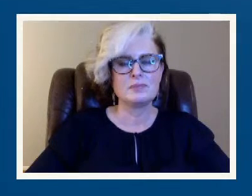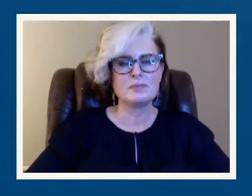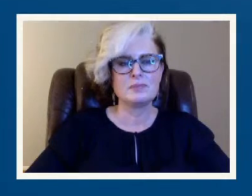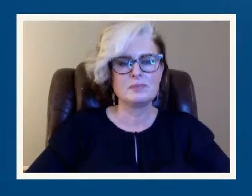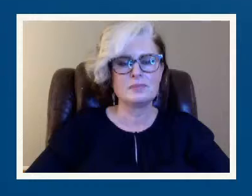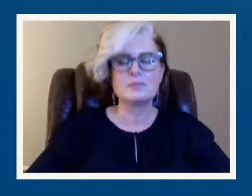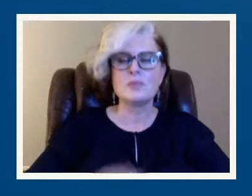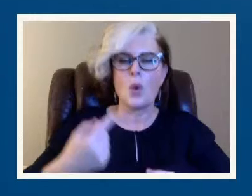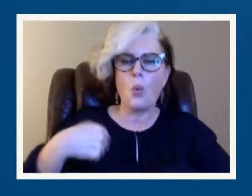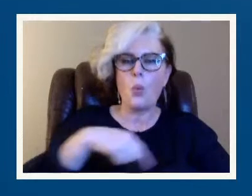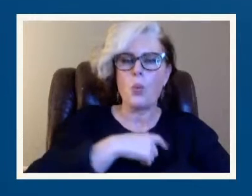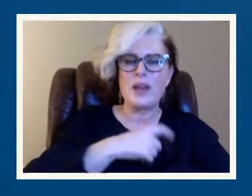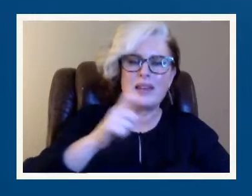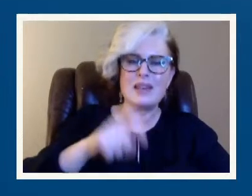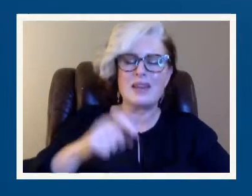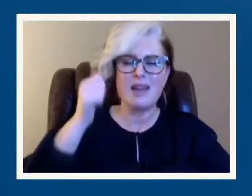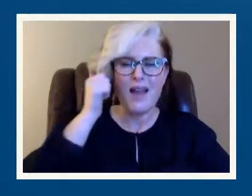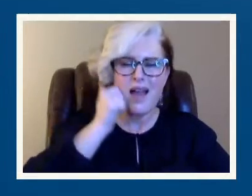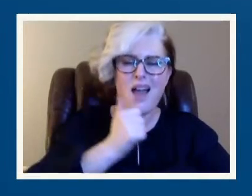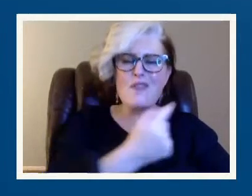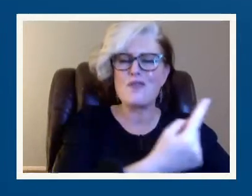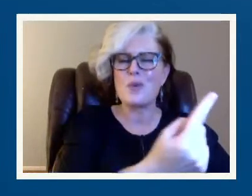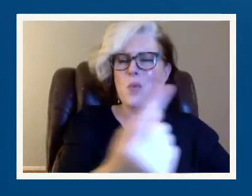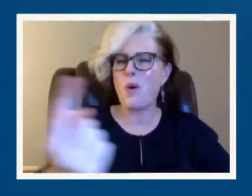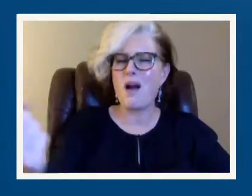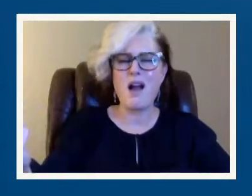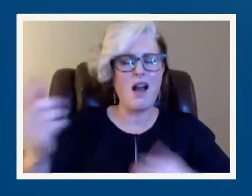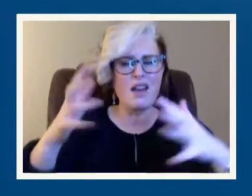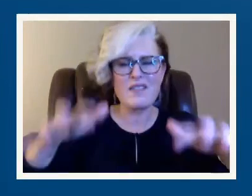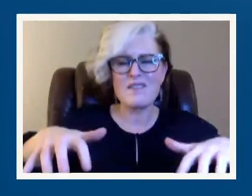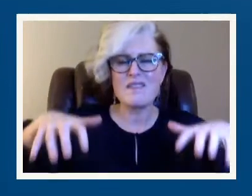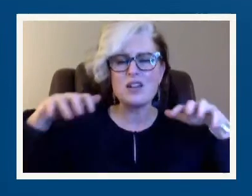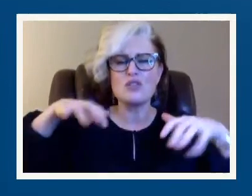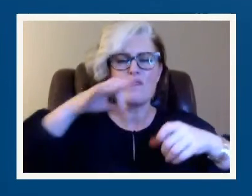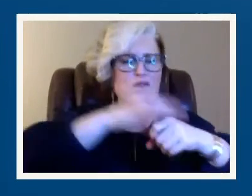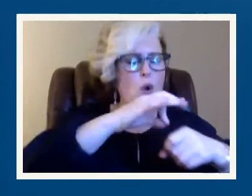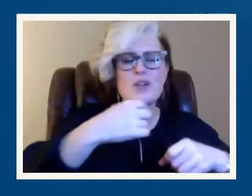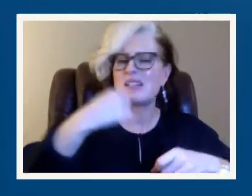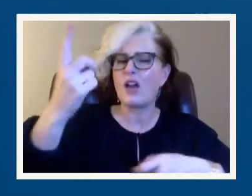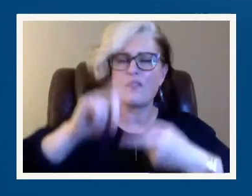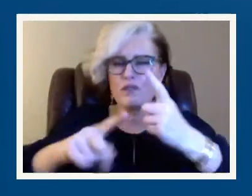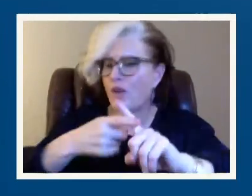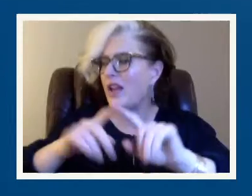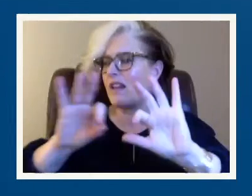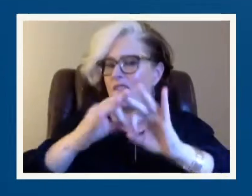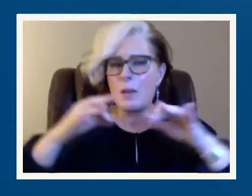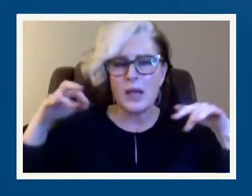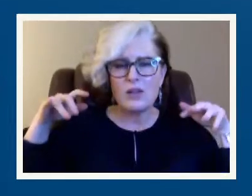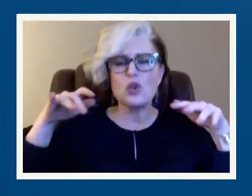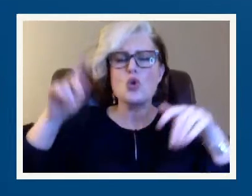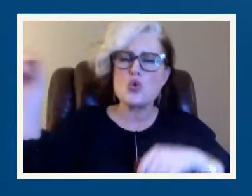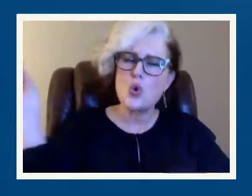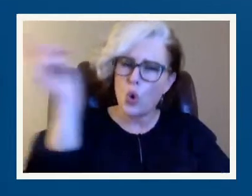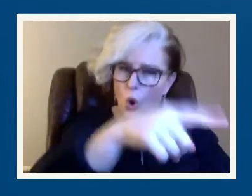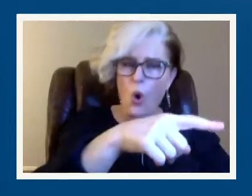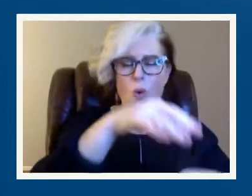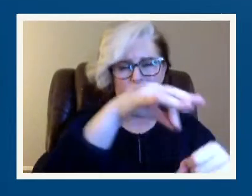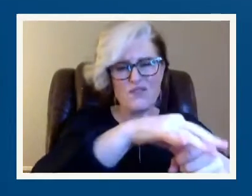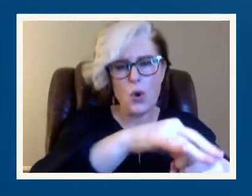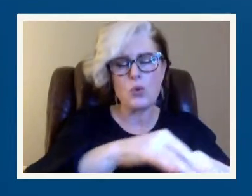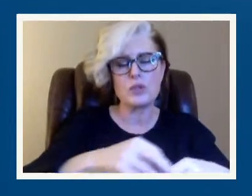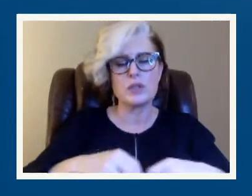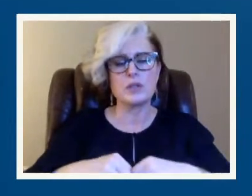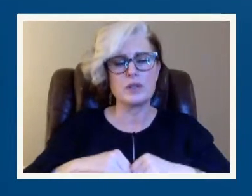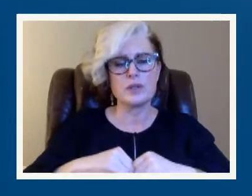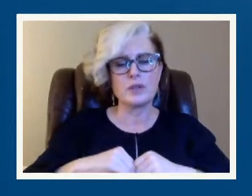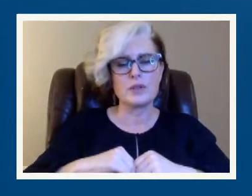And we're going to need every one of you to vote and tell your friends and your families to make sure you're willing to make sure you're out